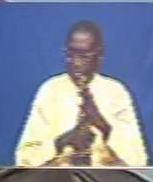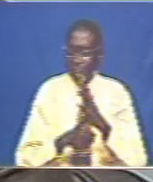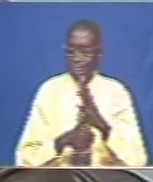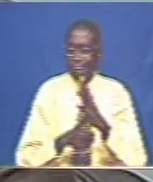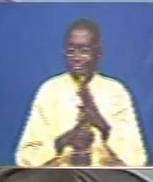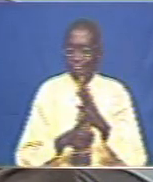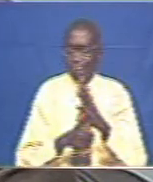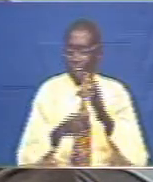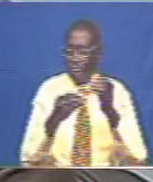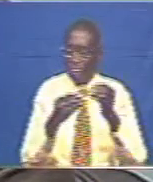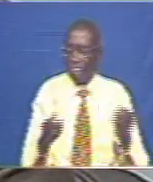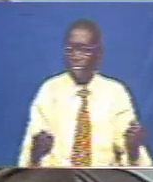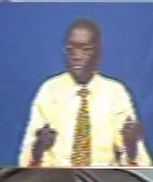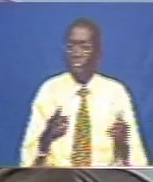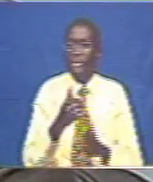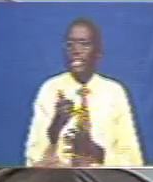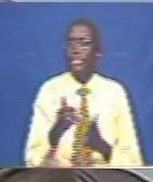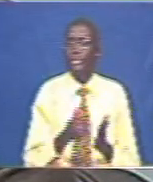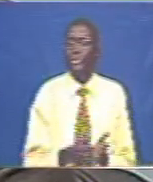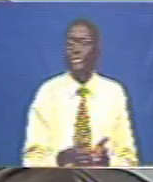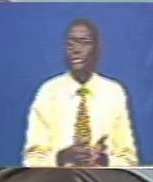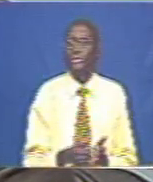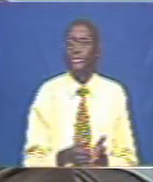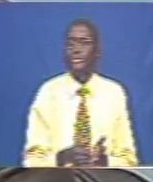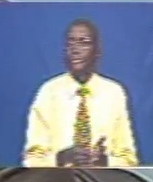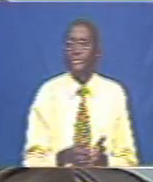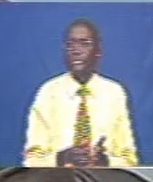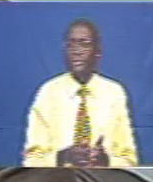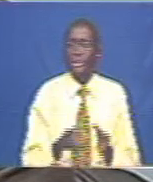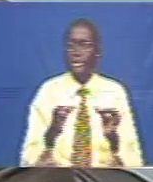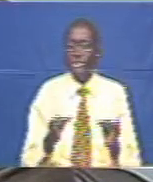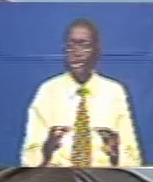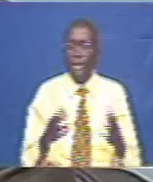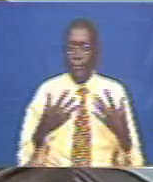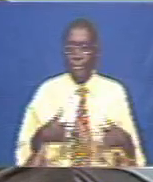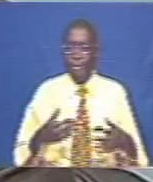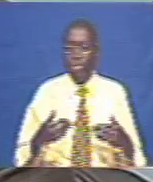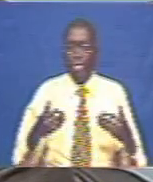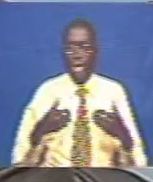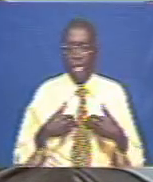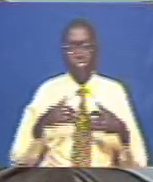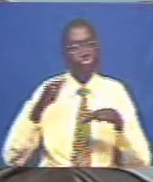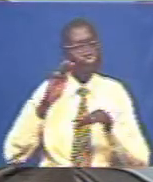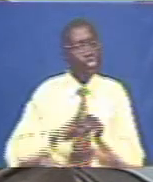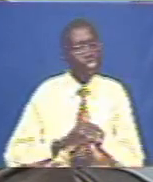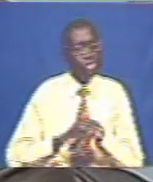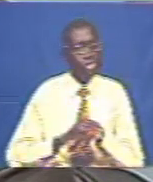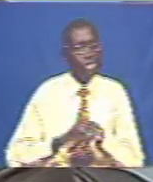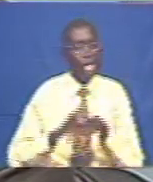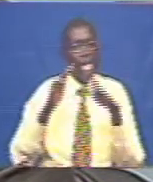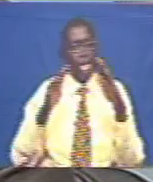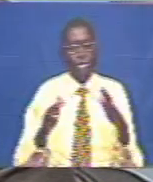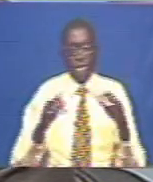addressing include ensuring that people have affordable and decent housing, which is a key